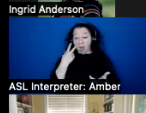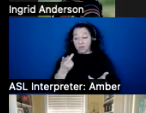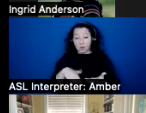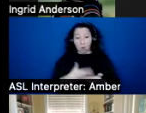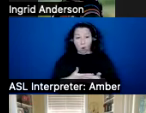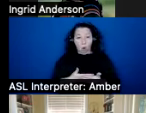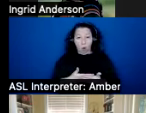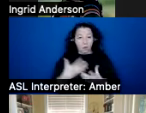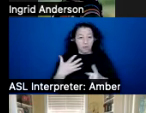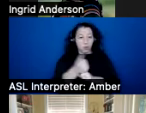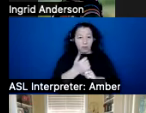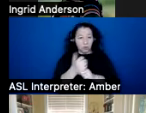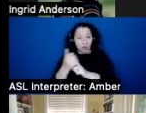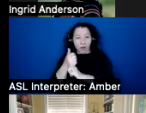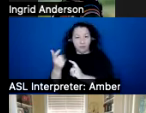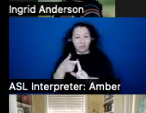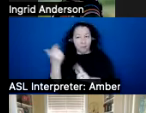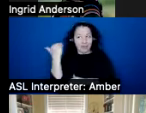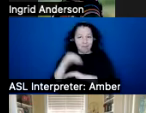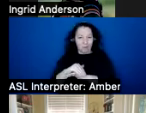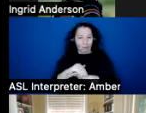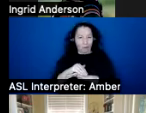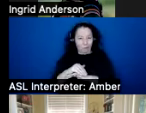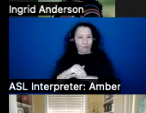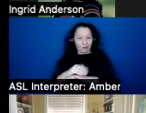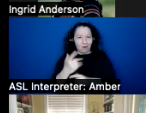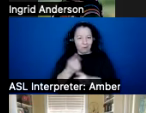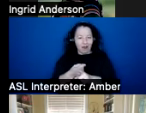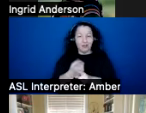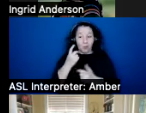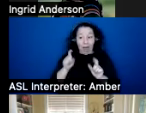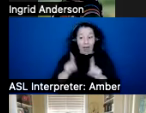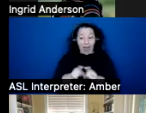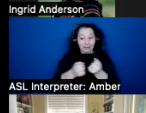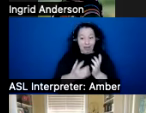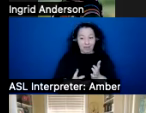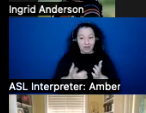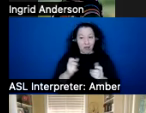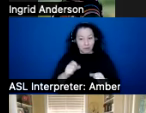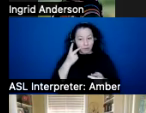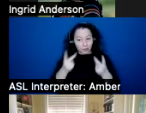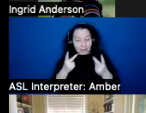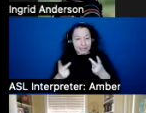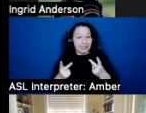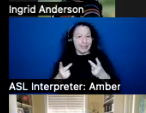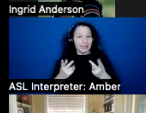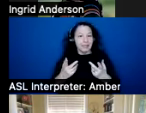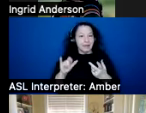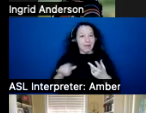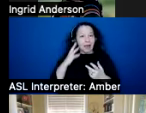the night before. And so I got to see as an advocate, and I've got to see, some experience in the prosecutor's